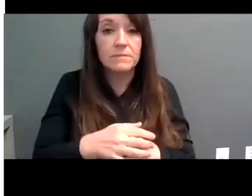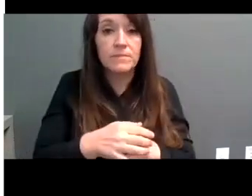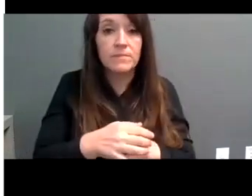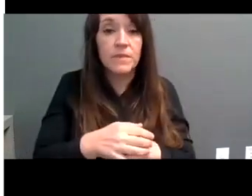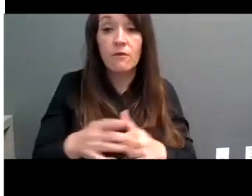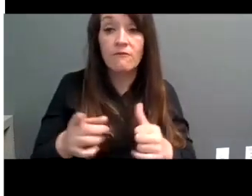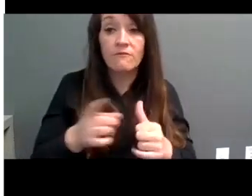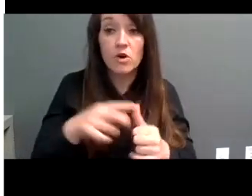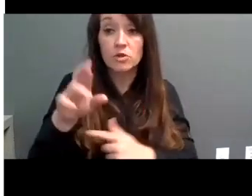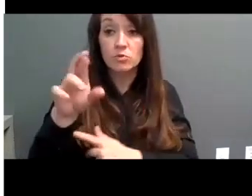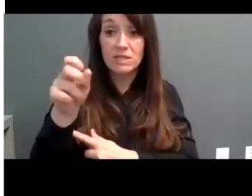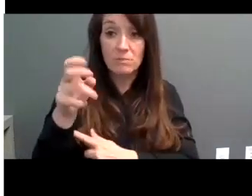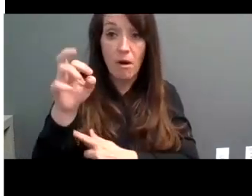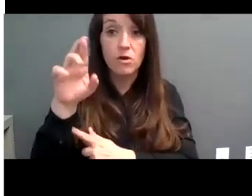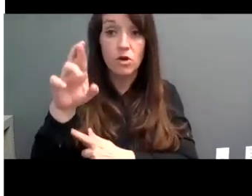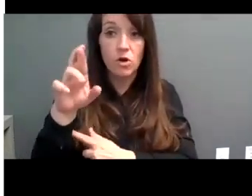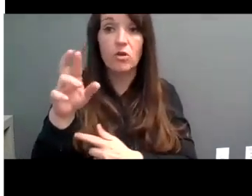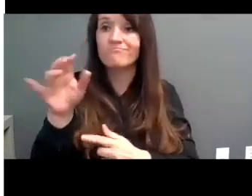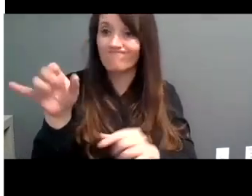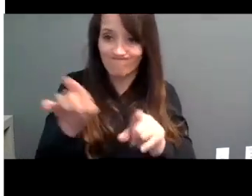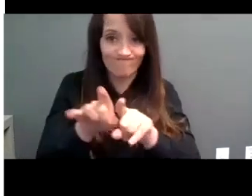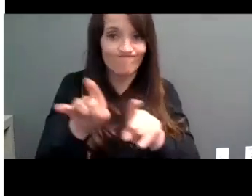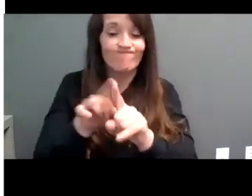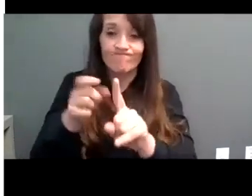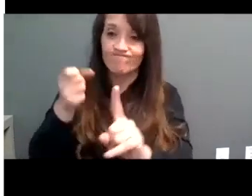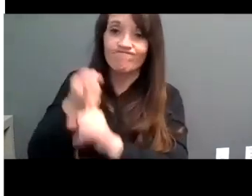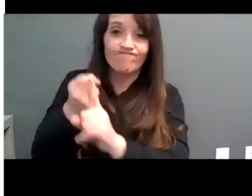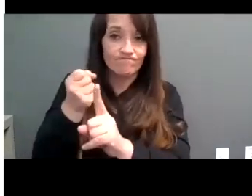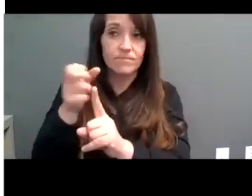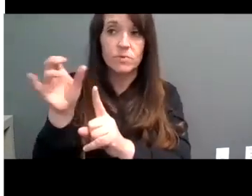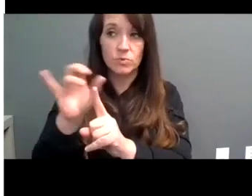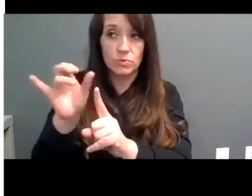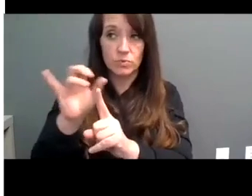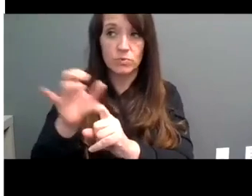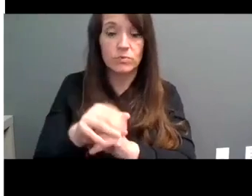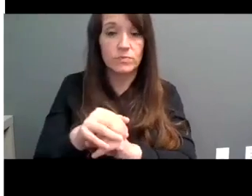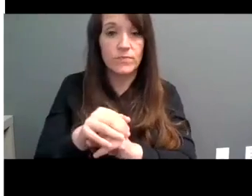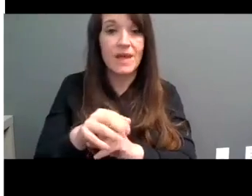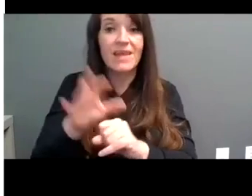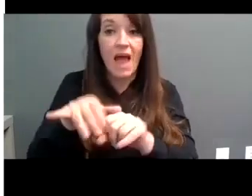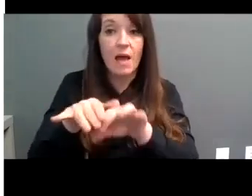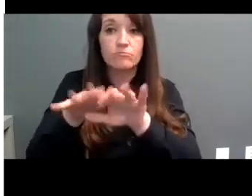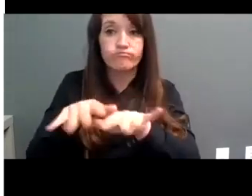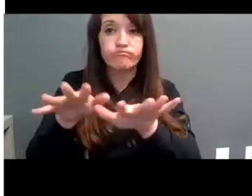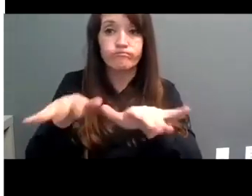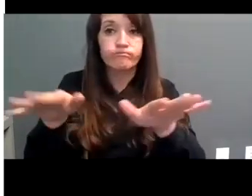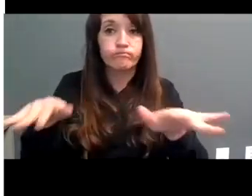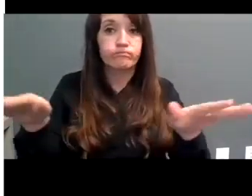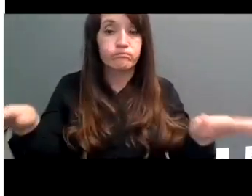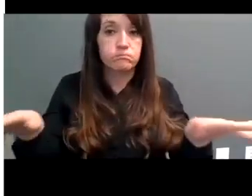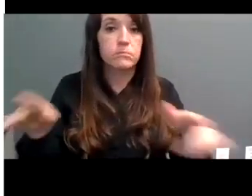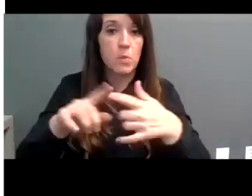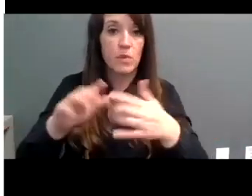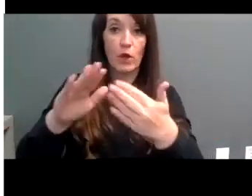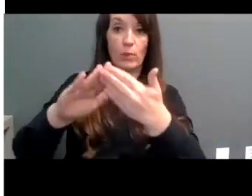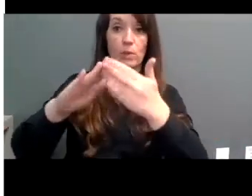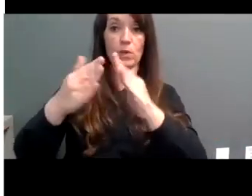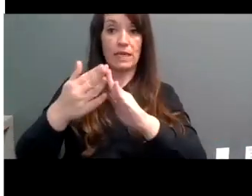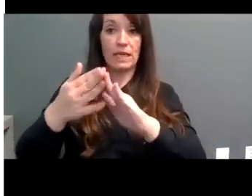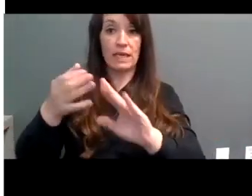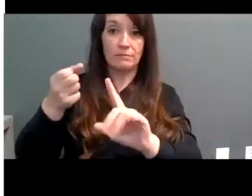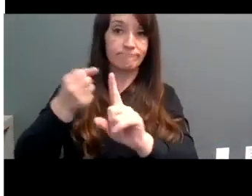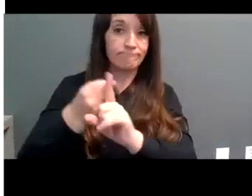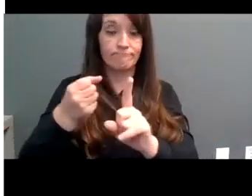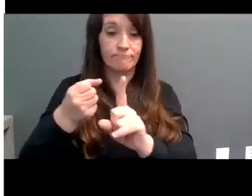significant extent. Beyond this, we know there are ripple effects throughout the larger community. We expect to be safe